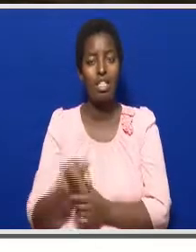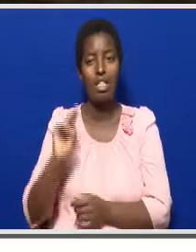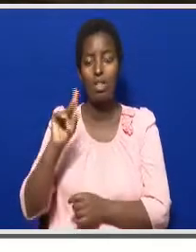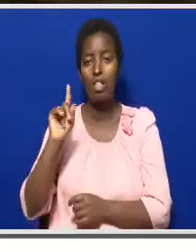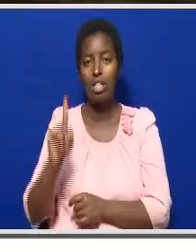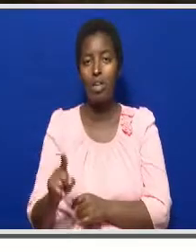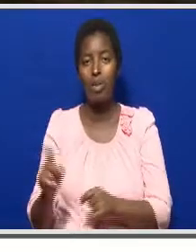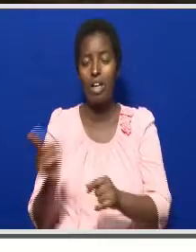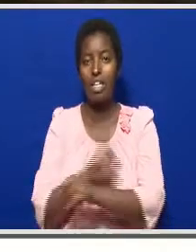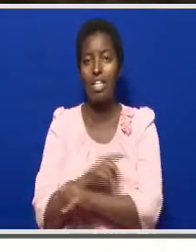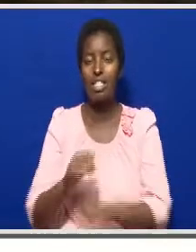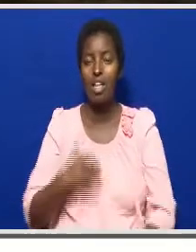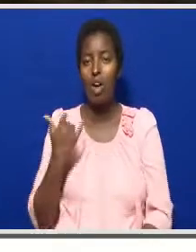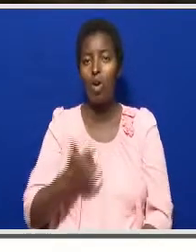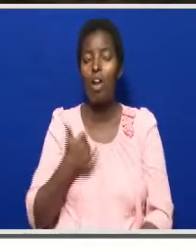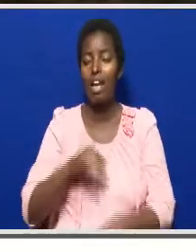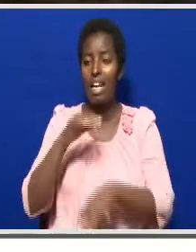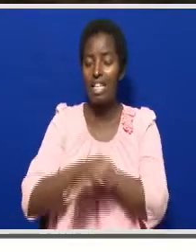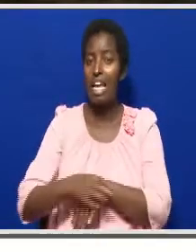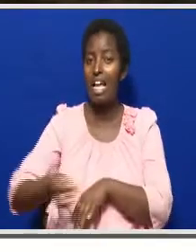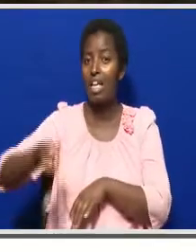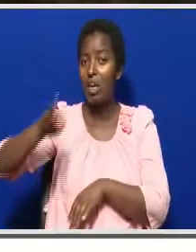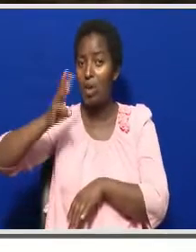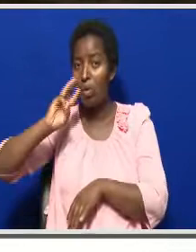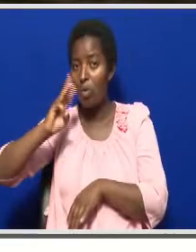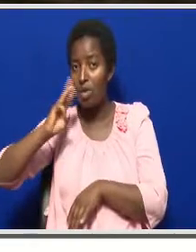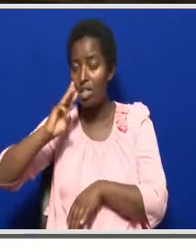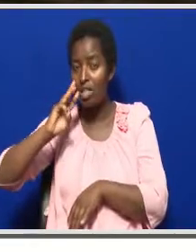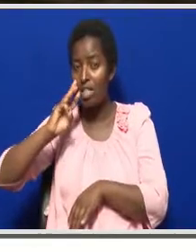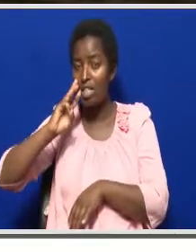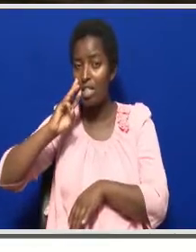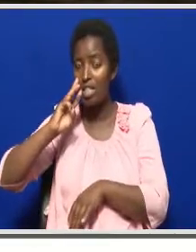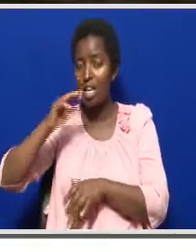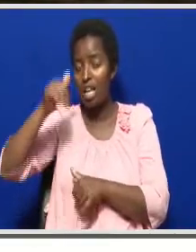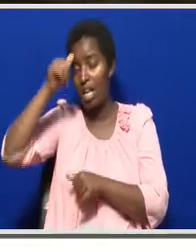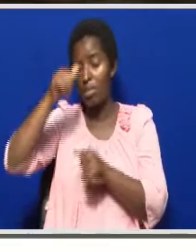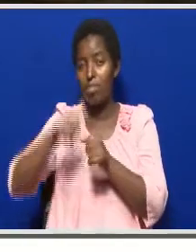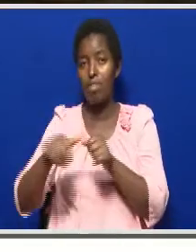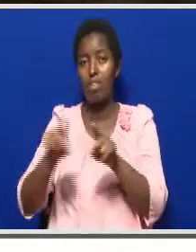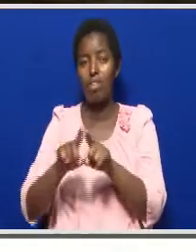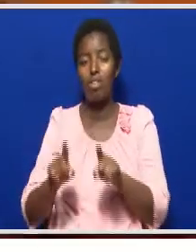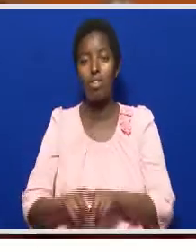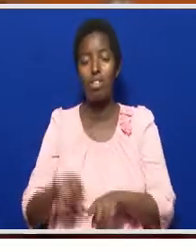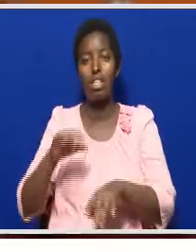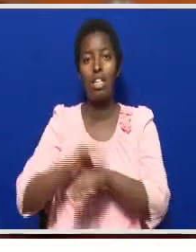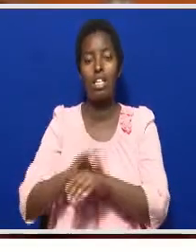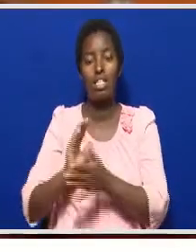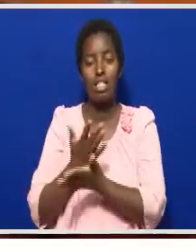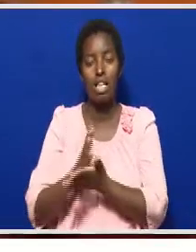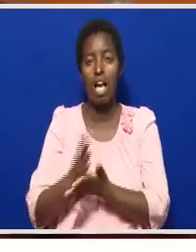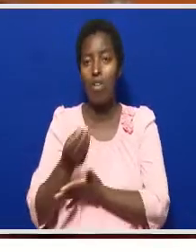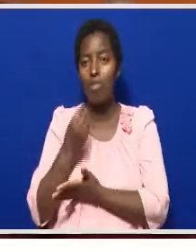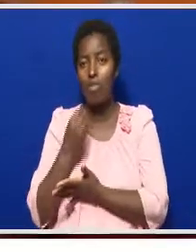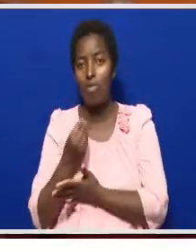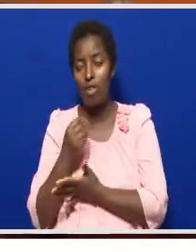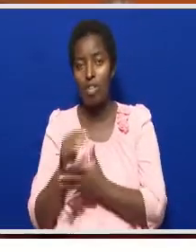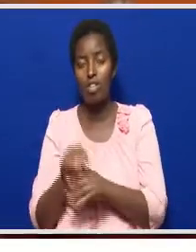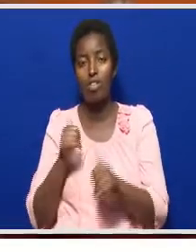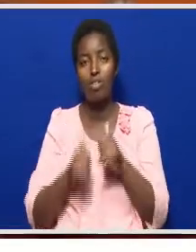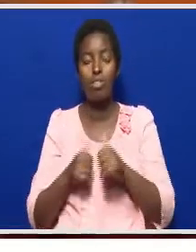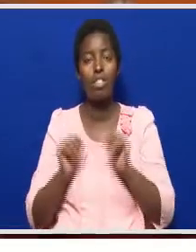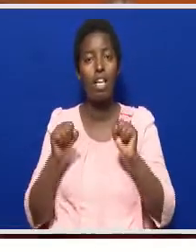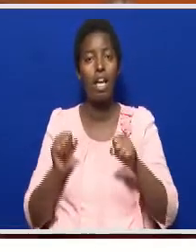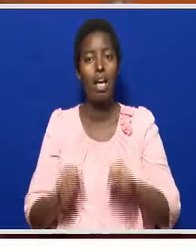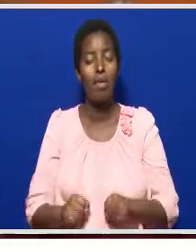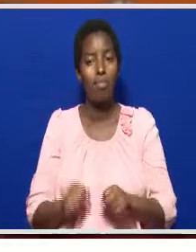were drinking water, salt water, and I believe they were also getting access to some food, seafood, which they were able